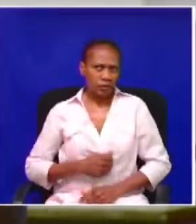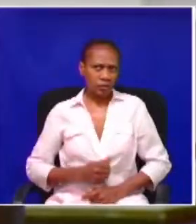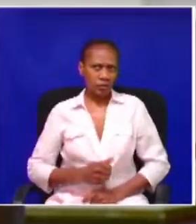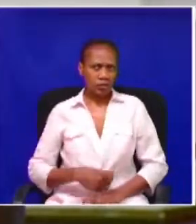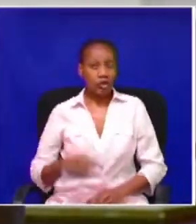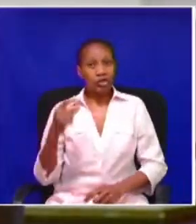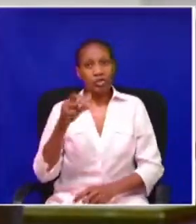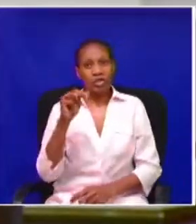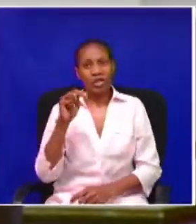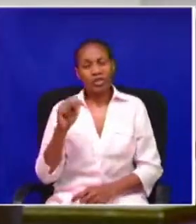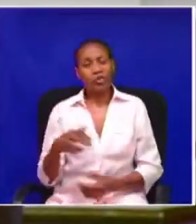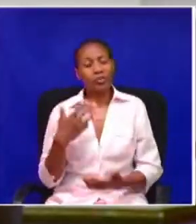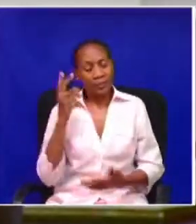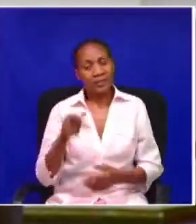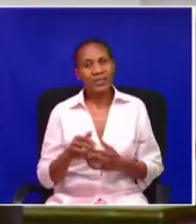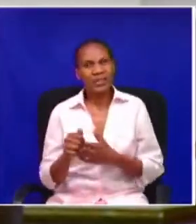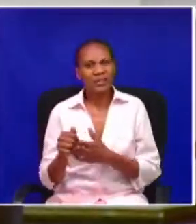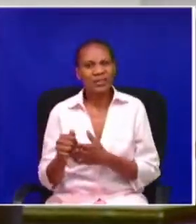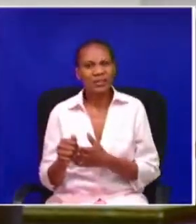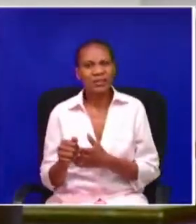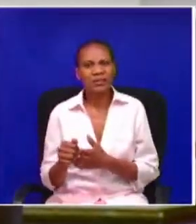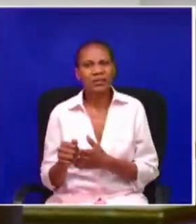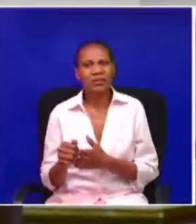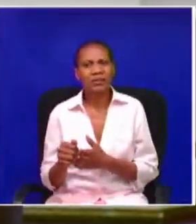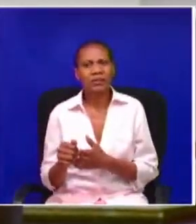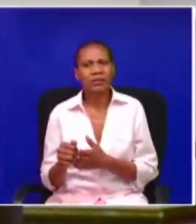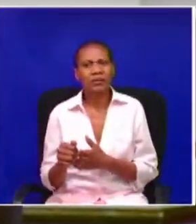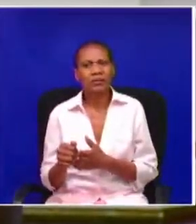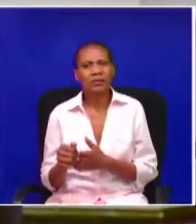can read the brief again. Anyway,